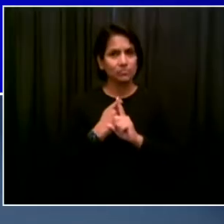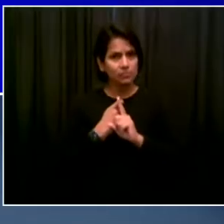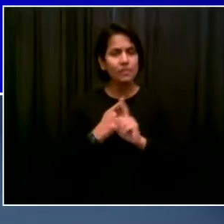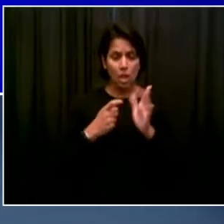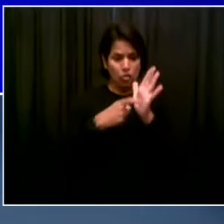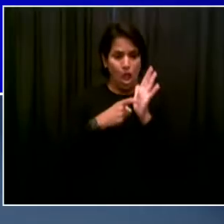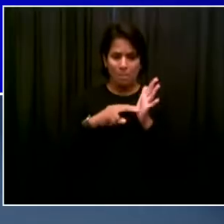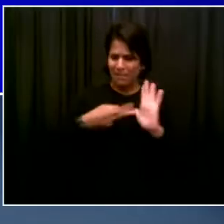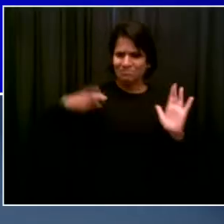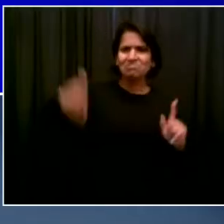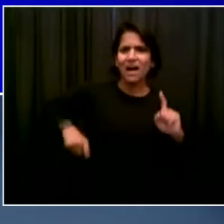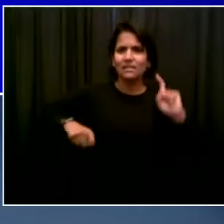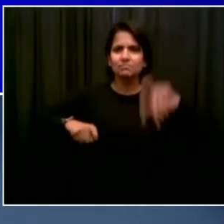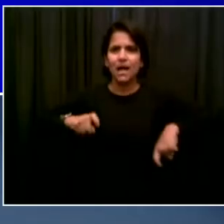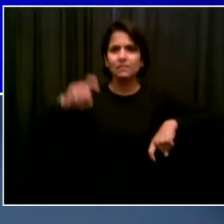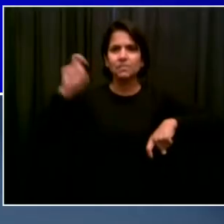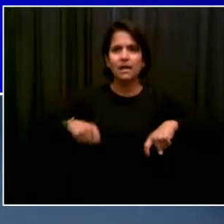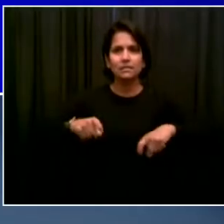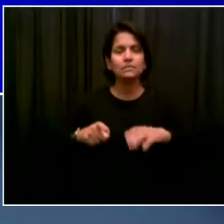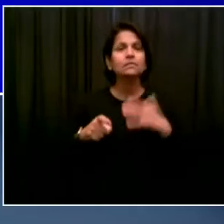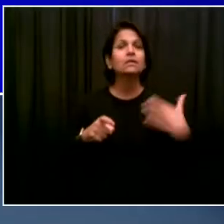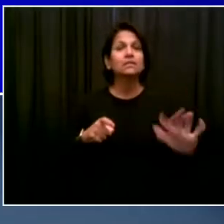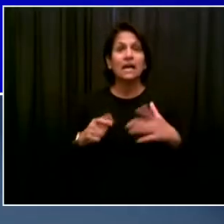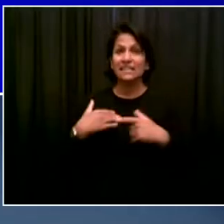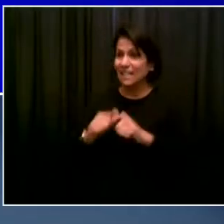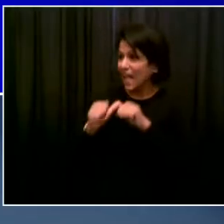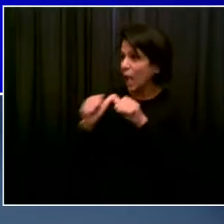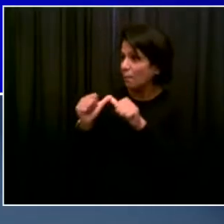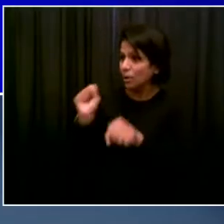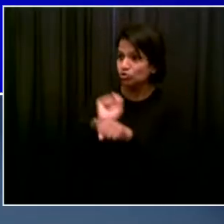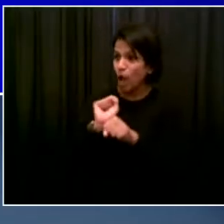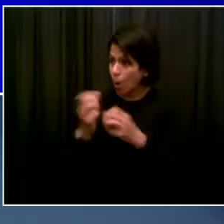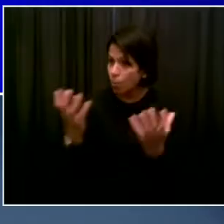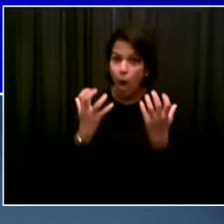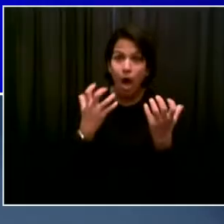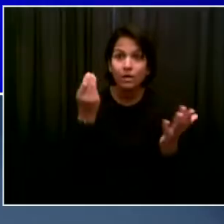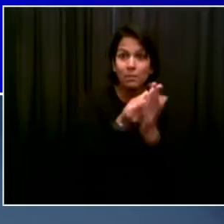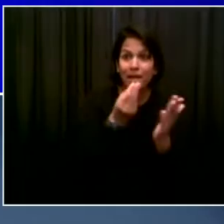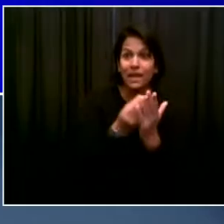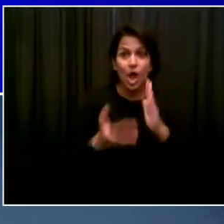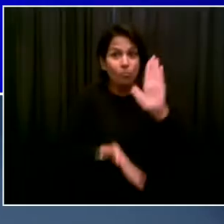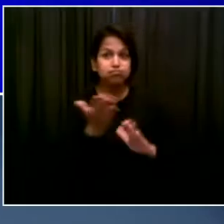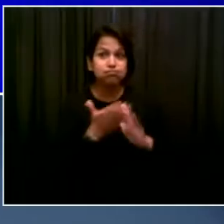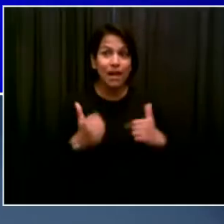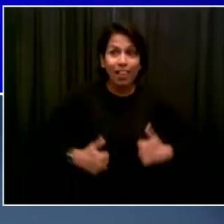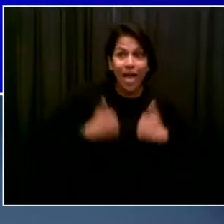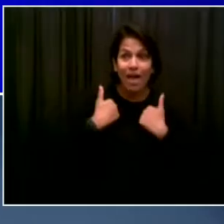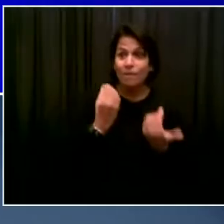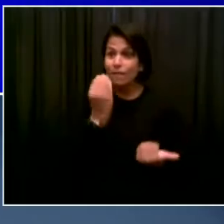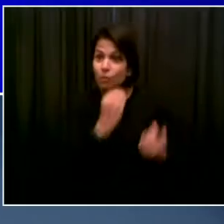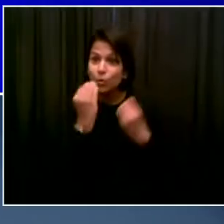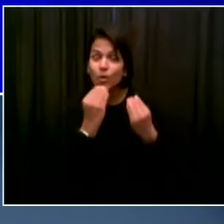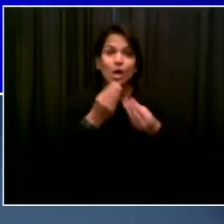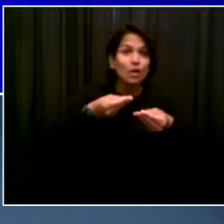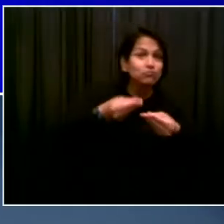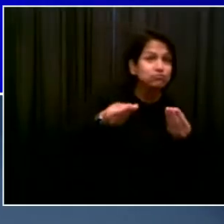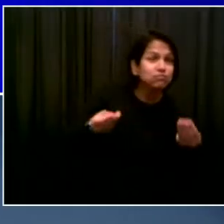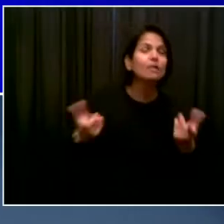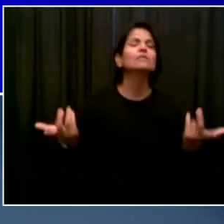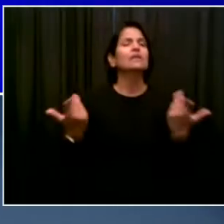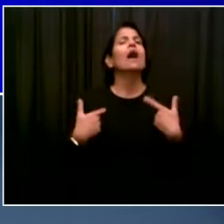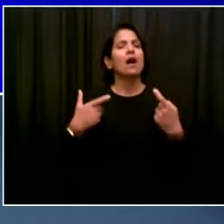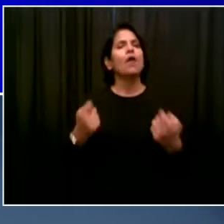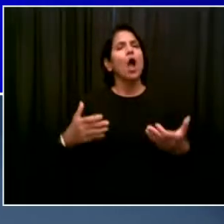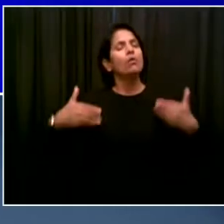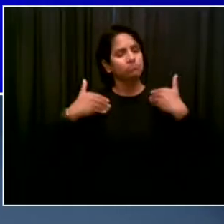vaccination. So we have set the bar high with a series of mandates. A lot of people said, oh, they're not going to work. People aren't going to do